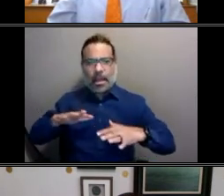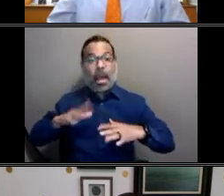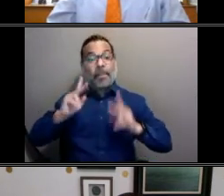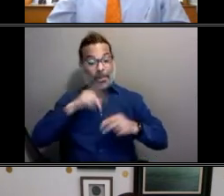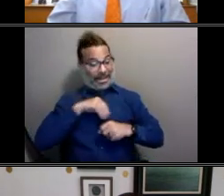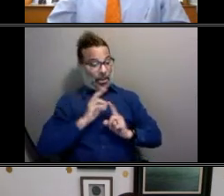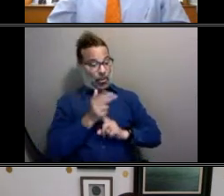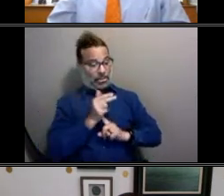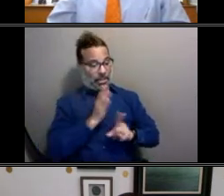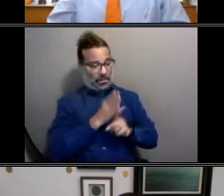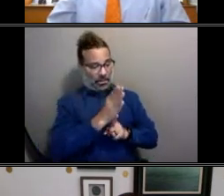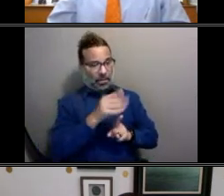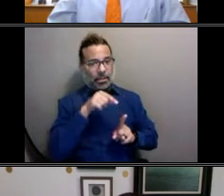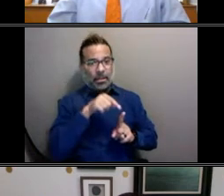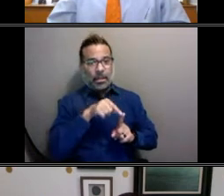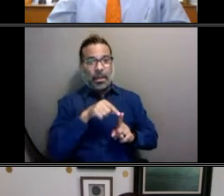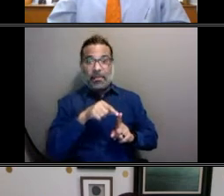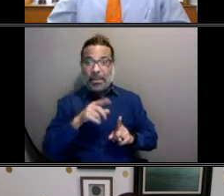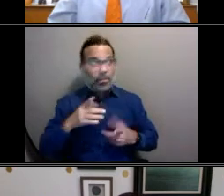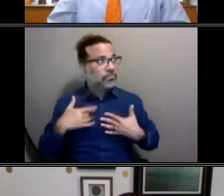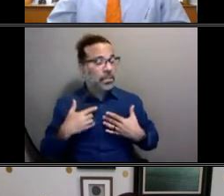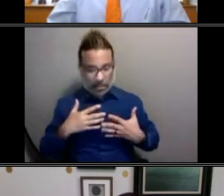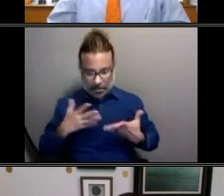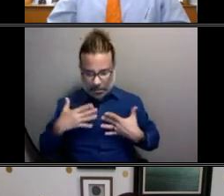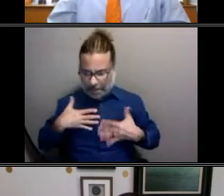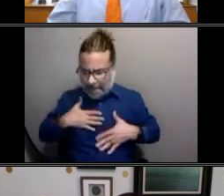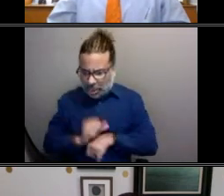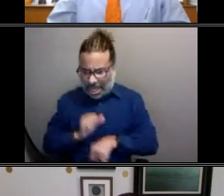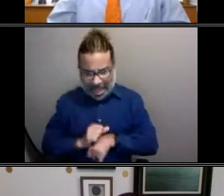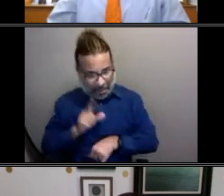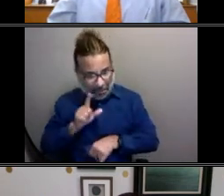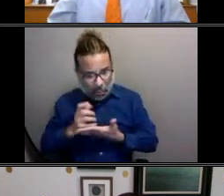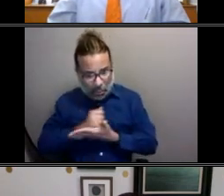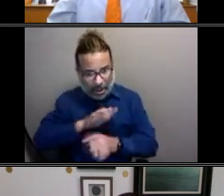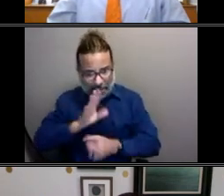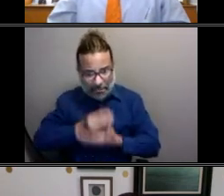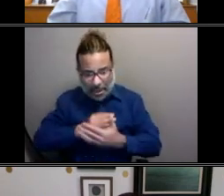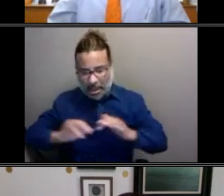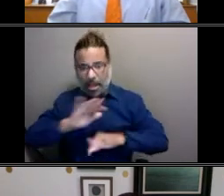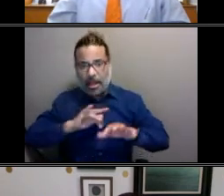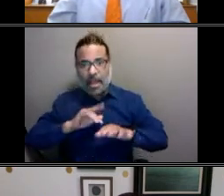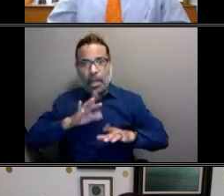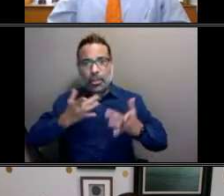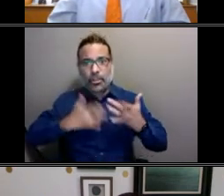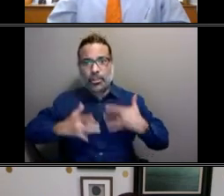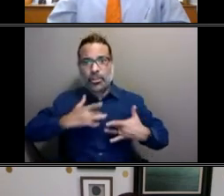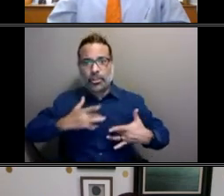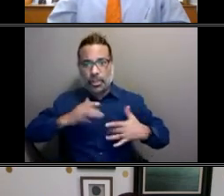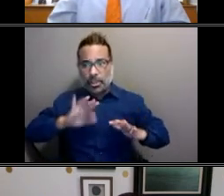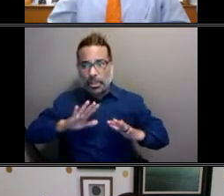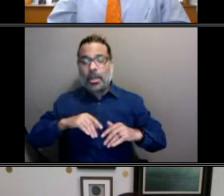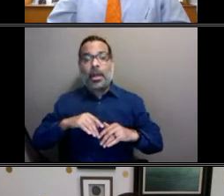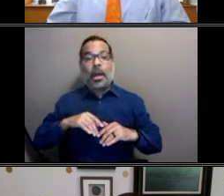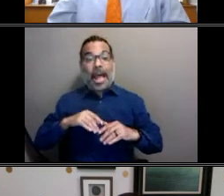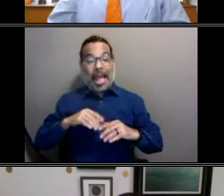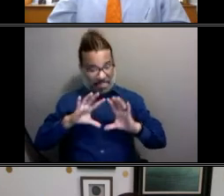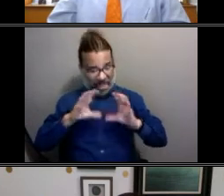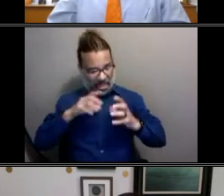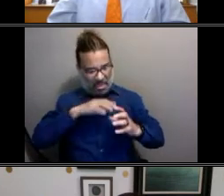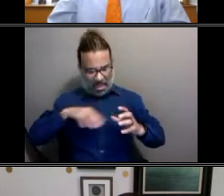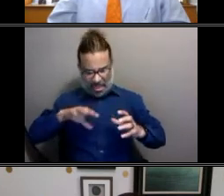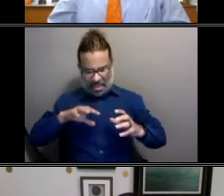industry, people worried about their jobs, making a living, right? And when you put all that together,